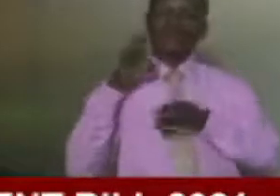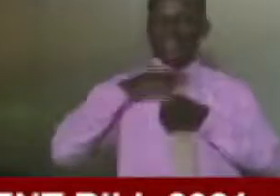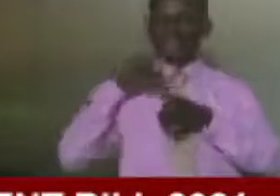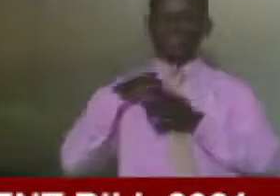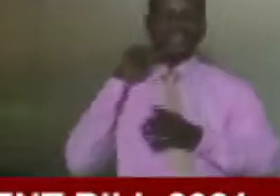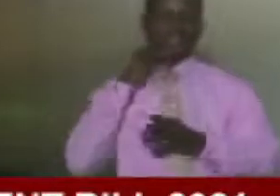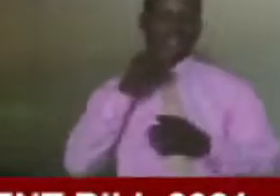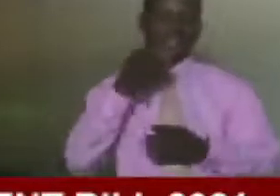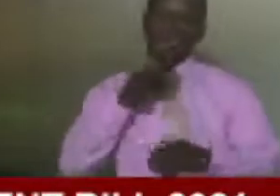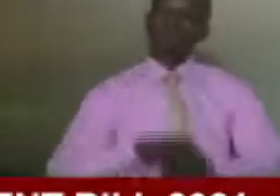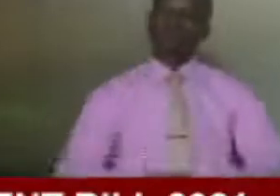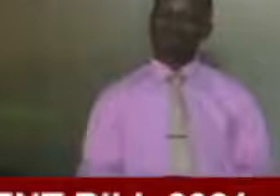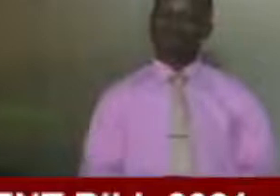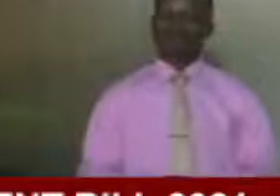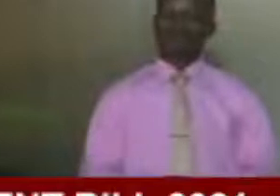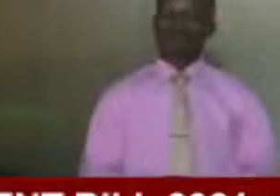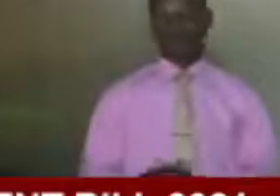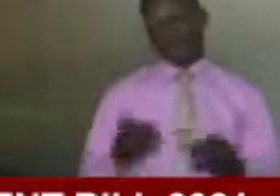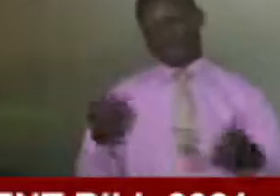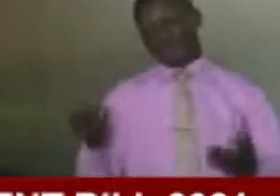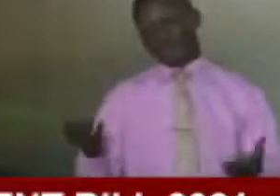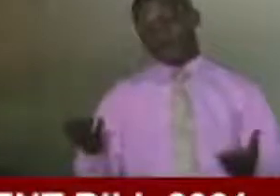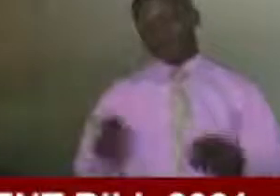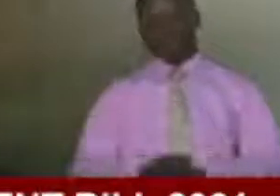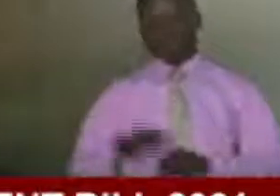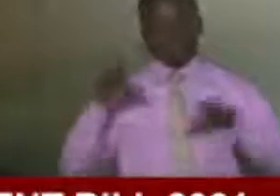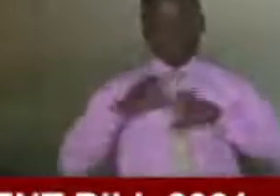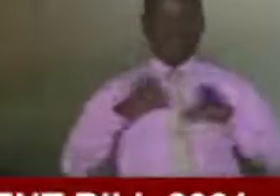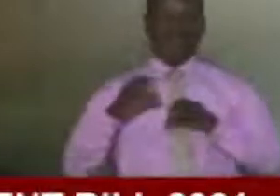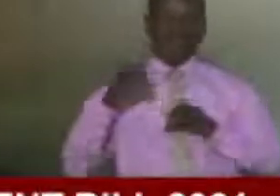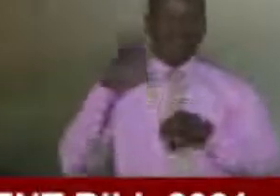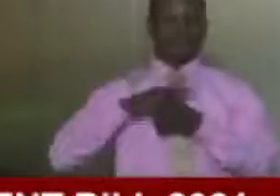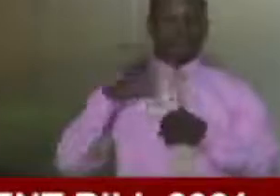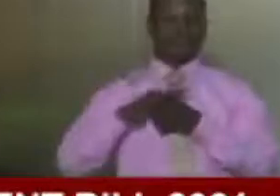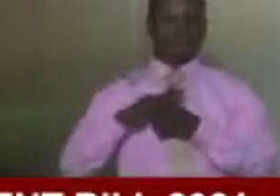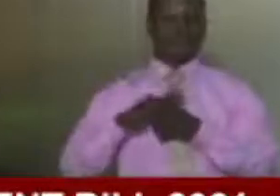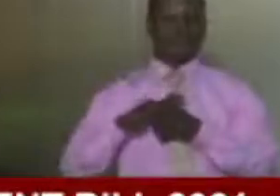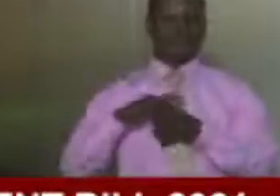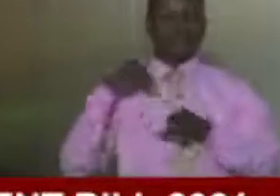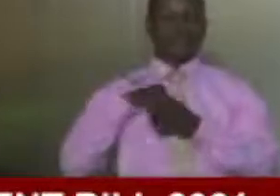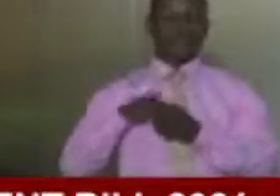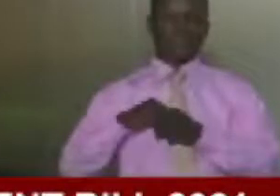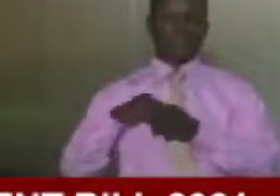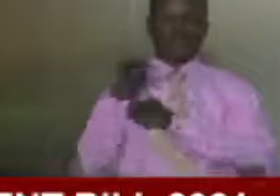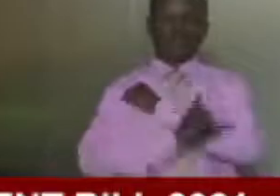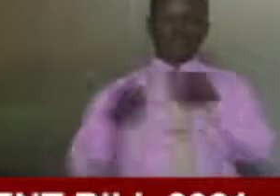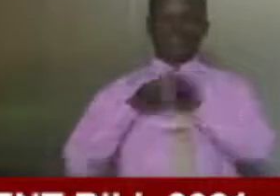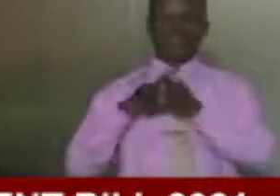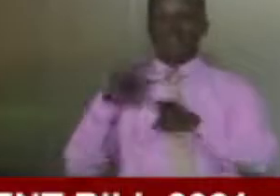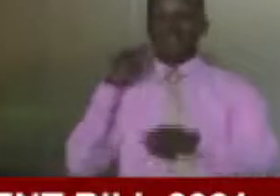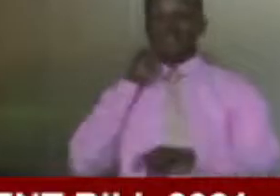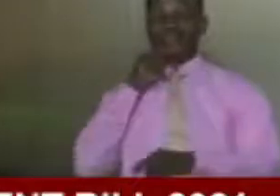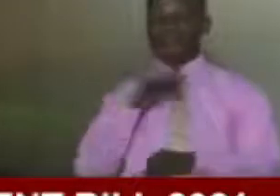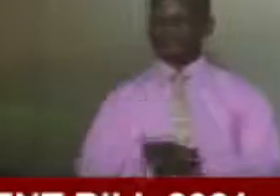drama? Well, conducting elections in a country like Nigeria is certainly not an easy